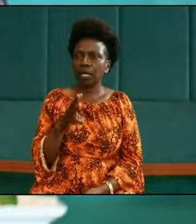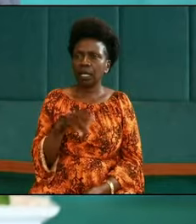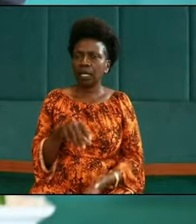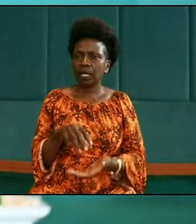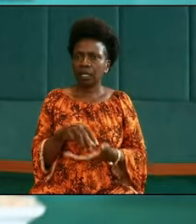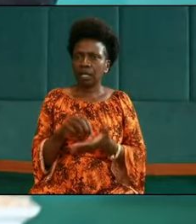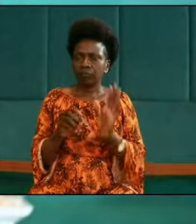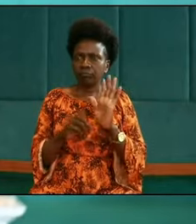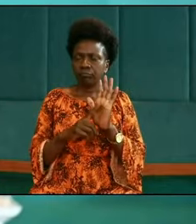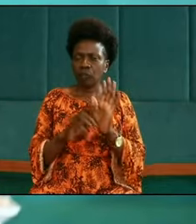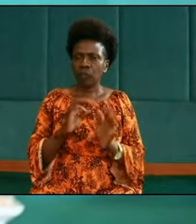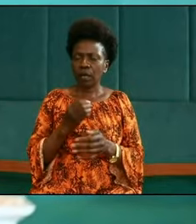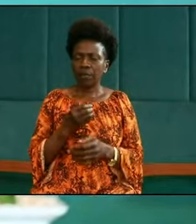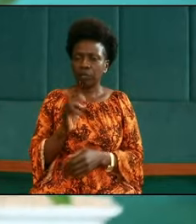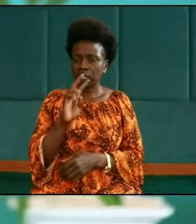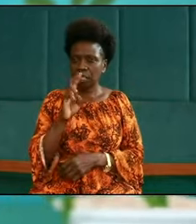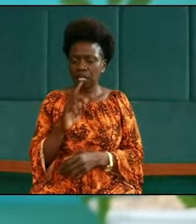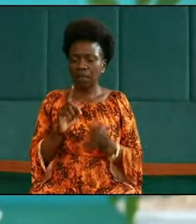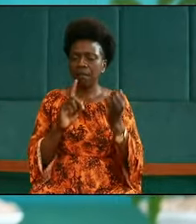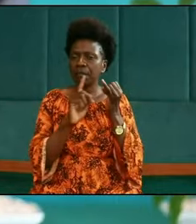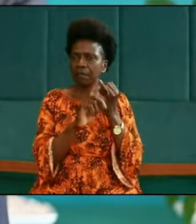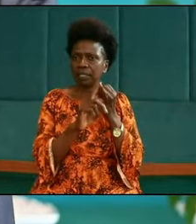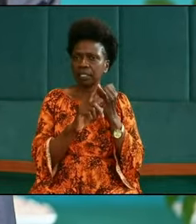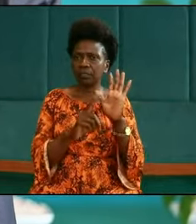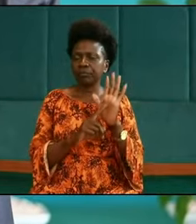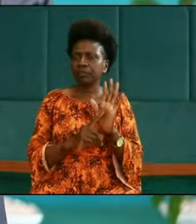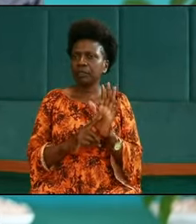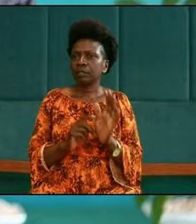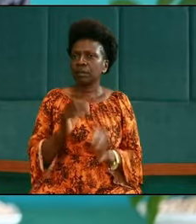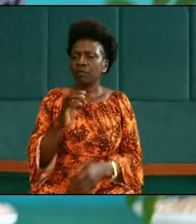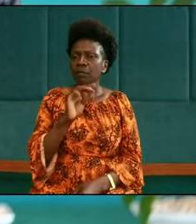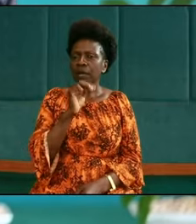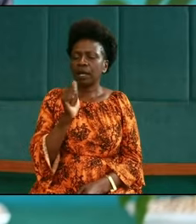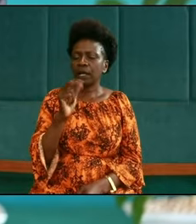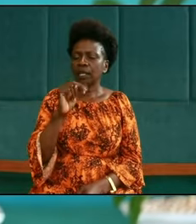take illustration. We have seen the first illustration of Manasseh,